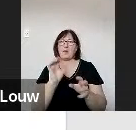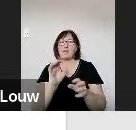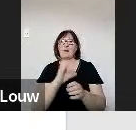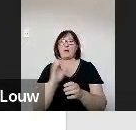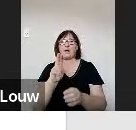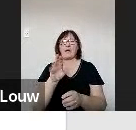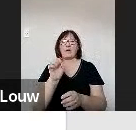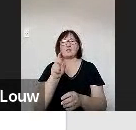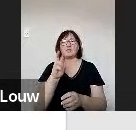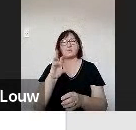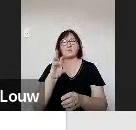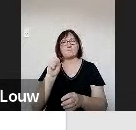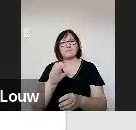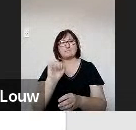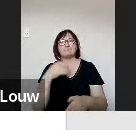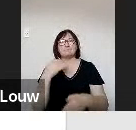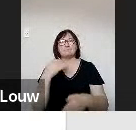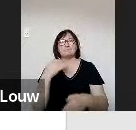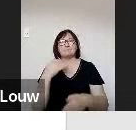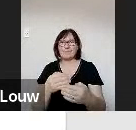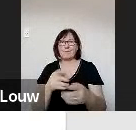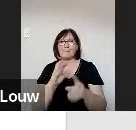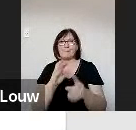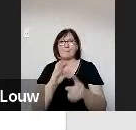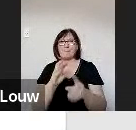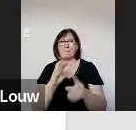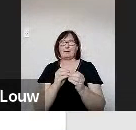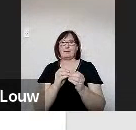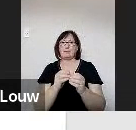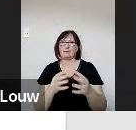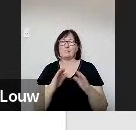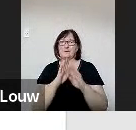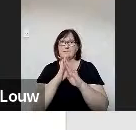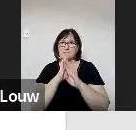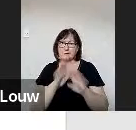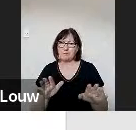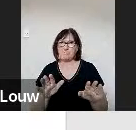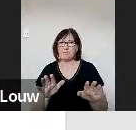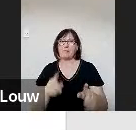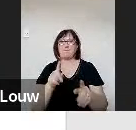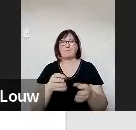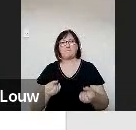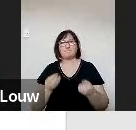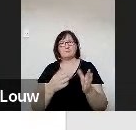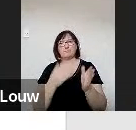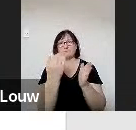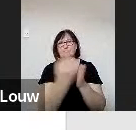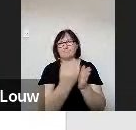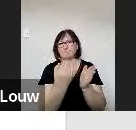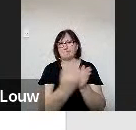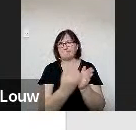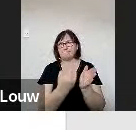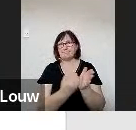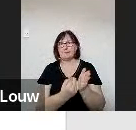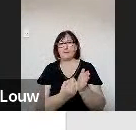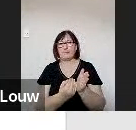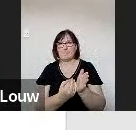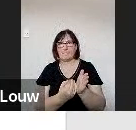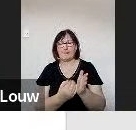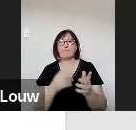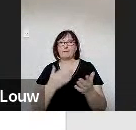procedures. This is an international agreement that provides for principles to which contracting